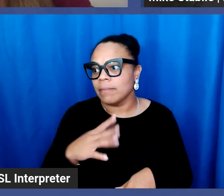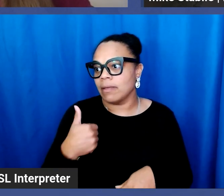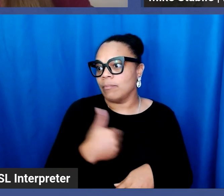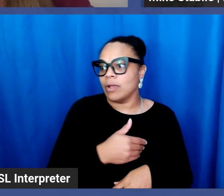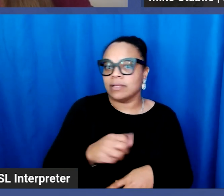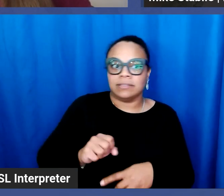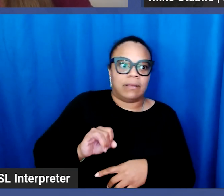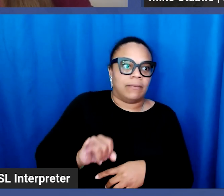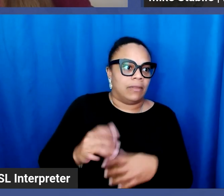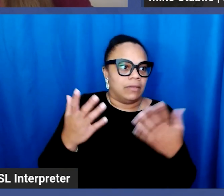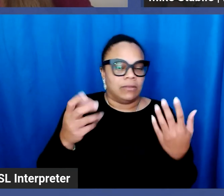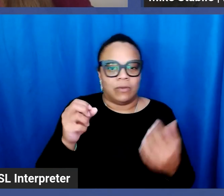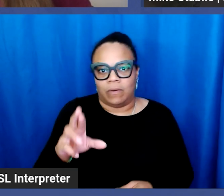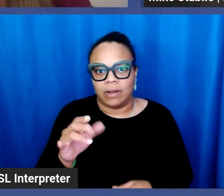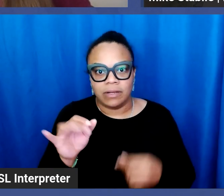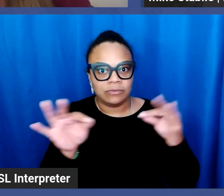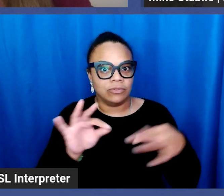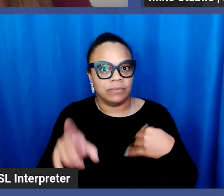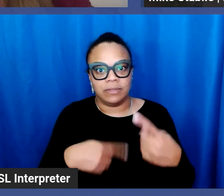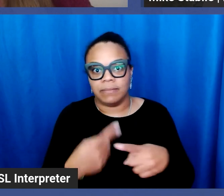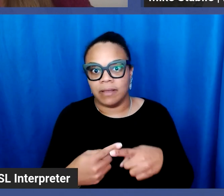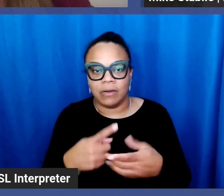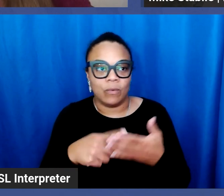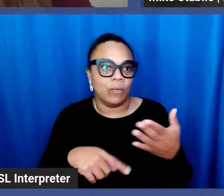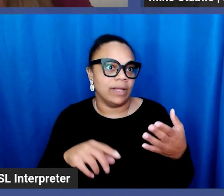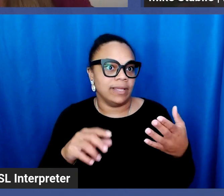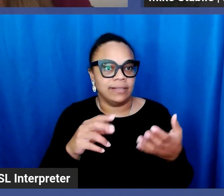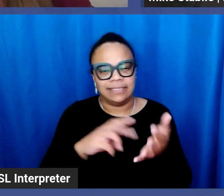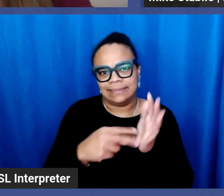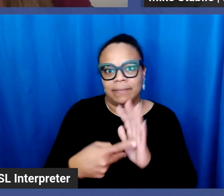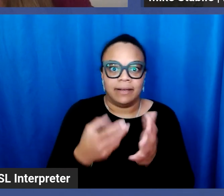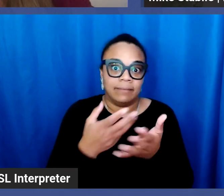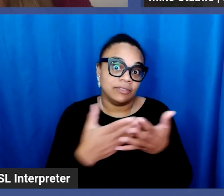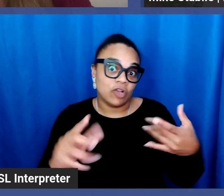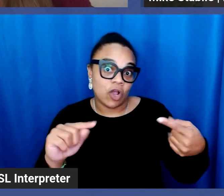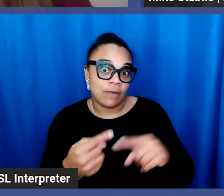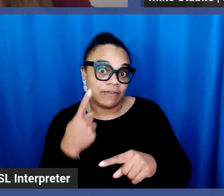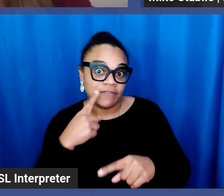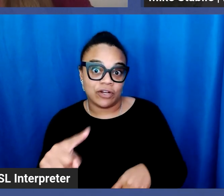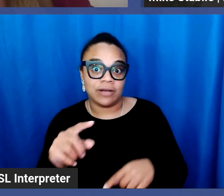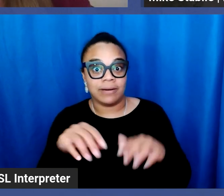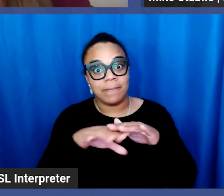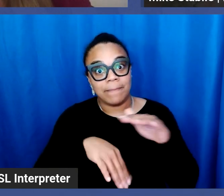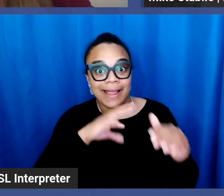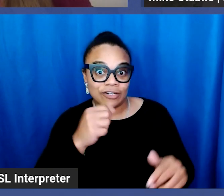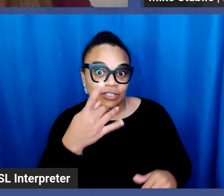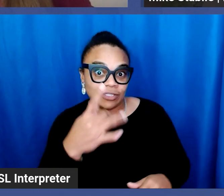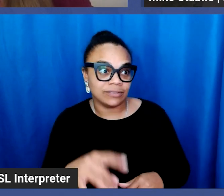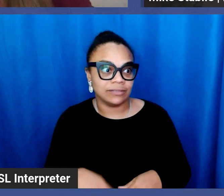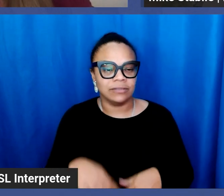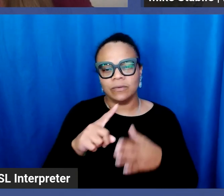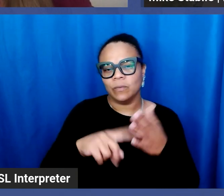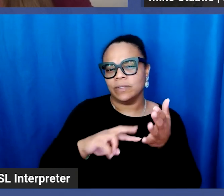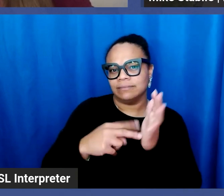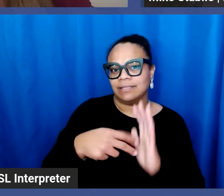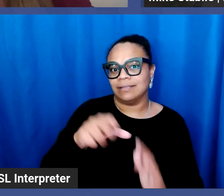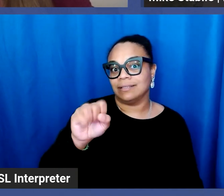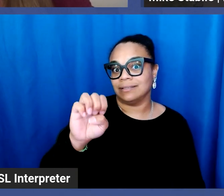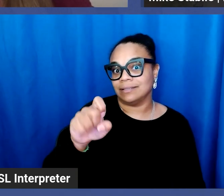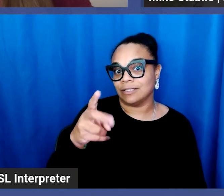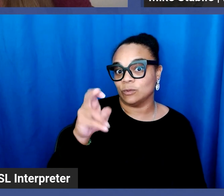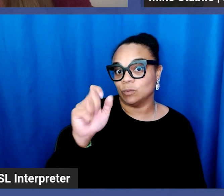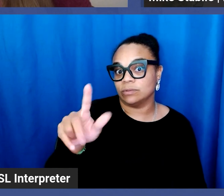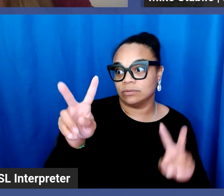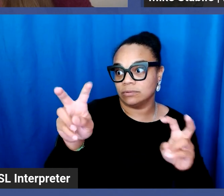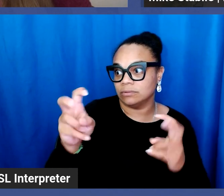or, the description of what is material harmful to minors, what is sexual. Think about